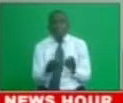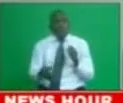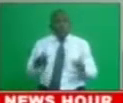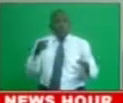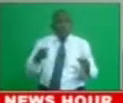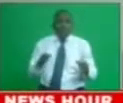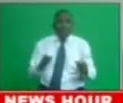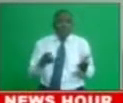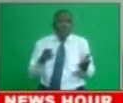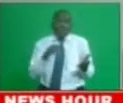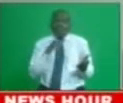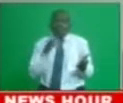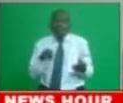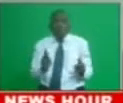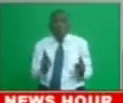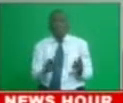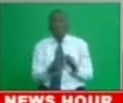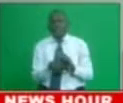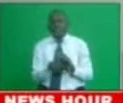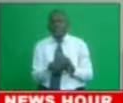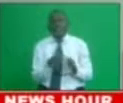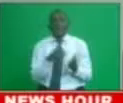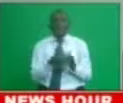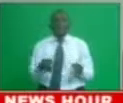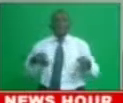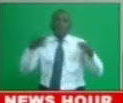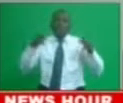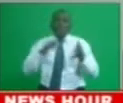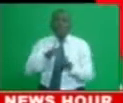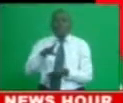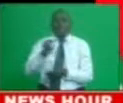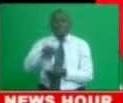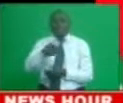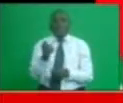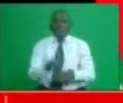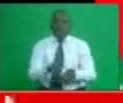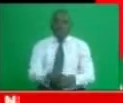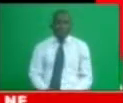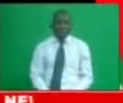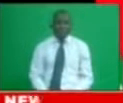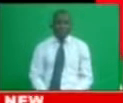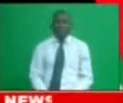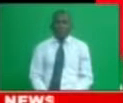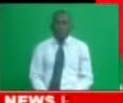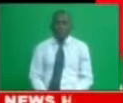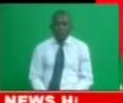way, then we'll see other windows will be available to us to pass through. Right, but given